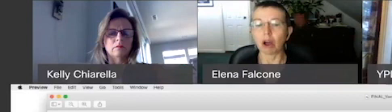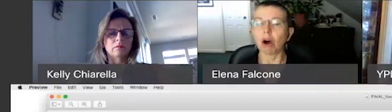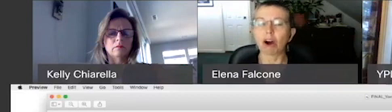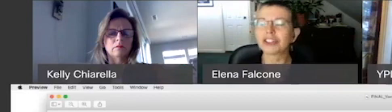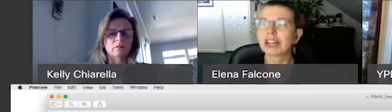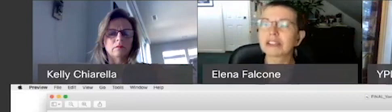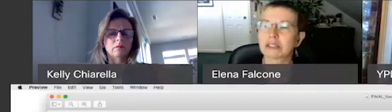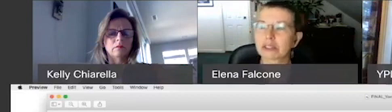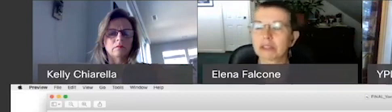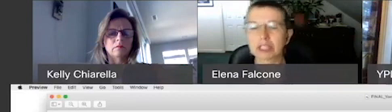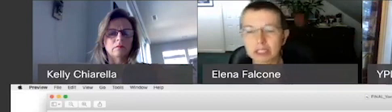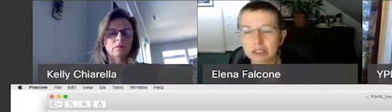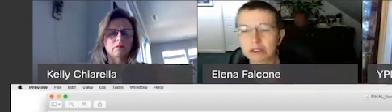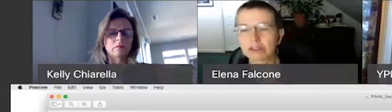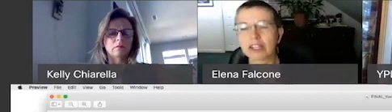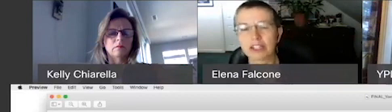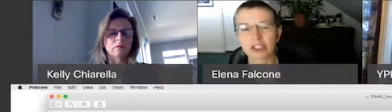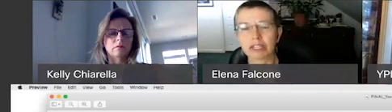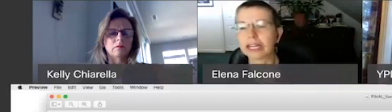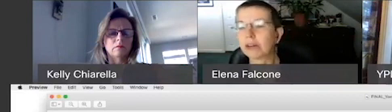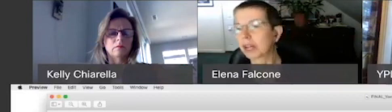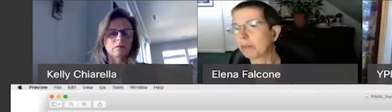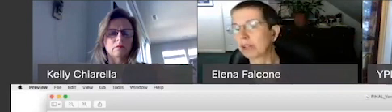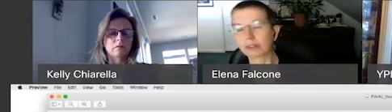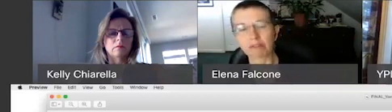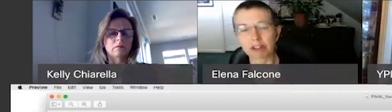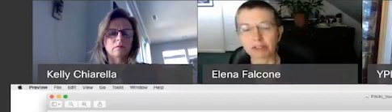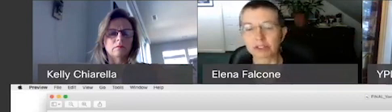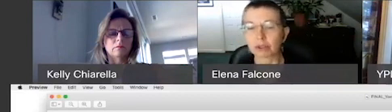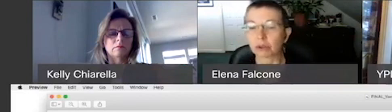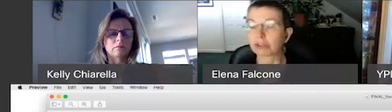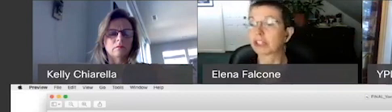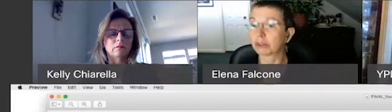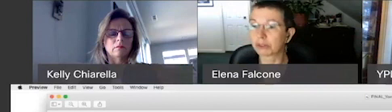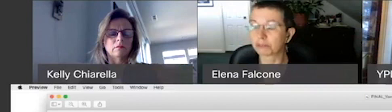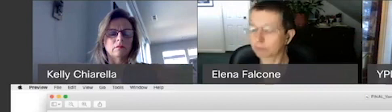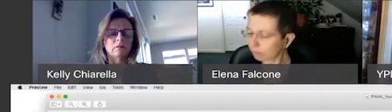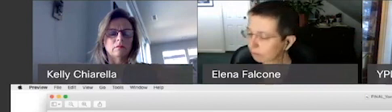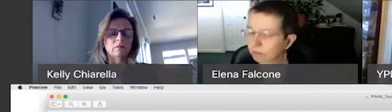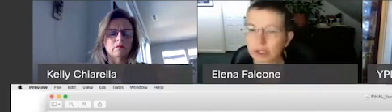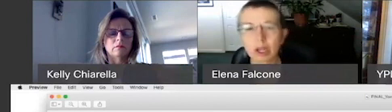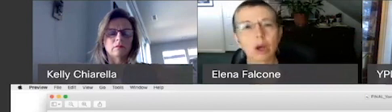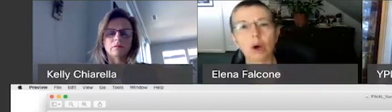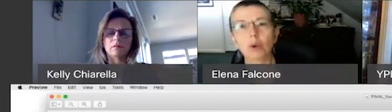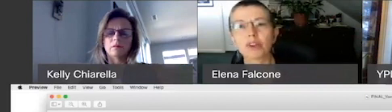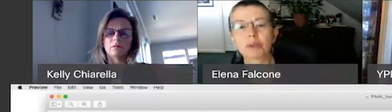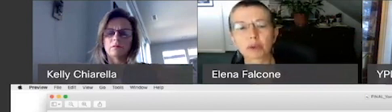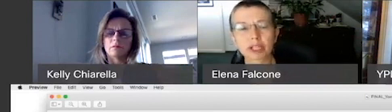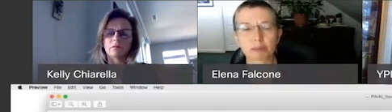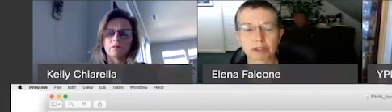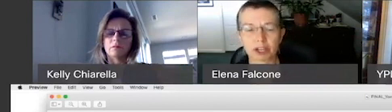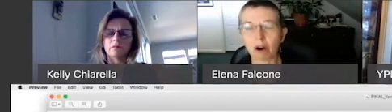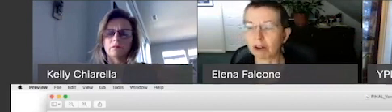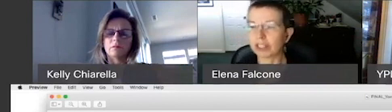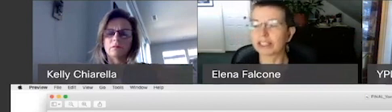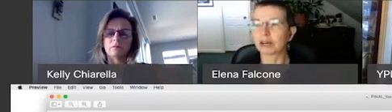year on dozens of legal, financial, and health topics of relevance to older adults. We've been